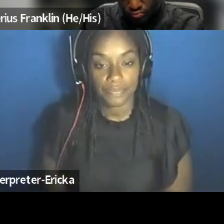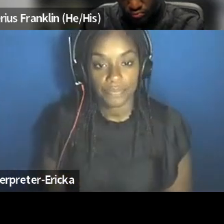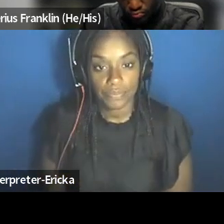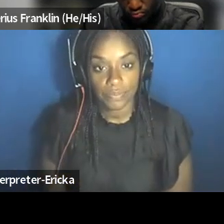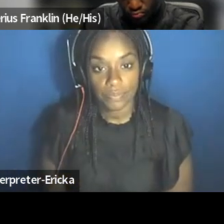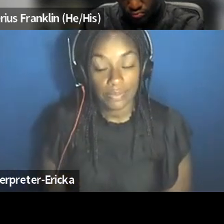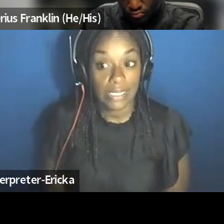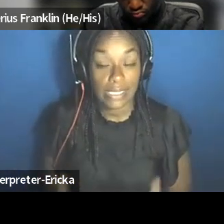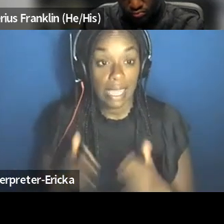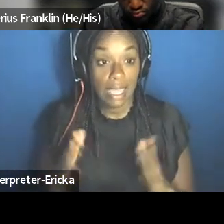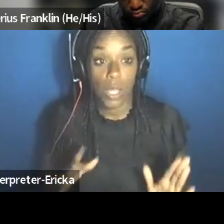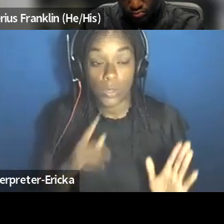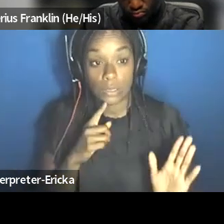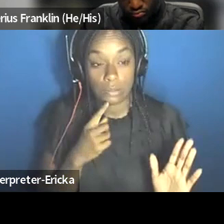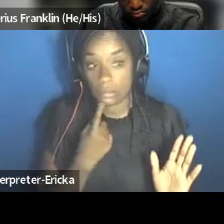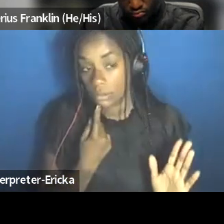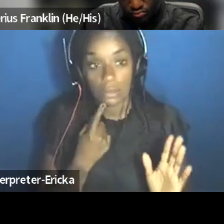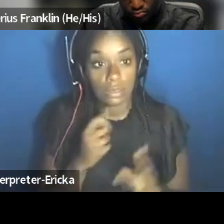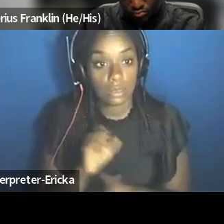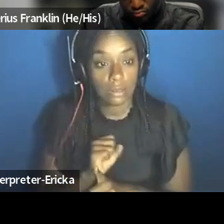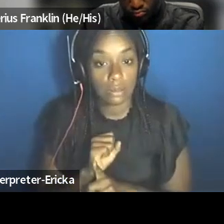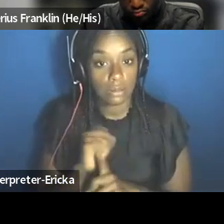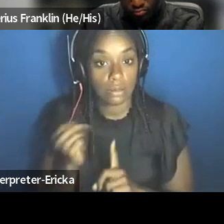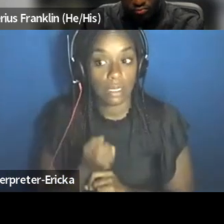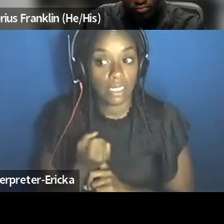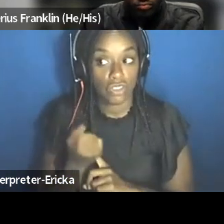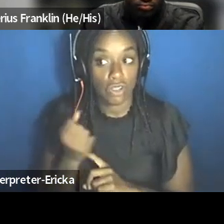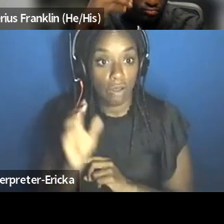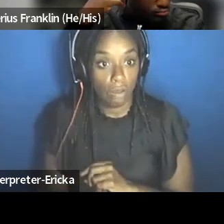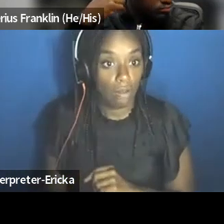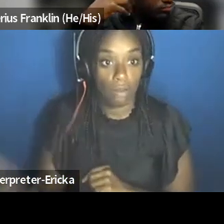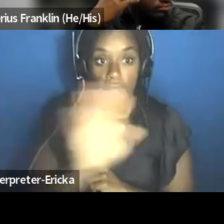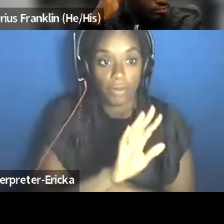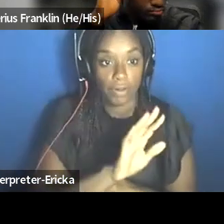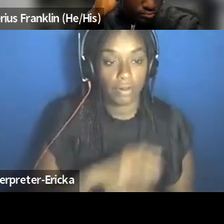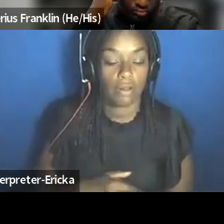housing crisis everywhere. And so this